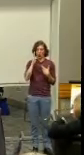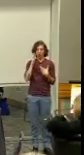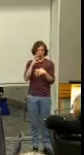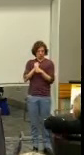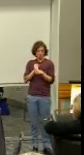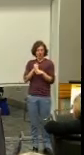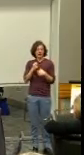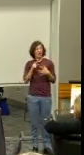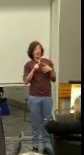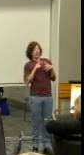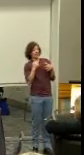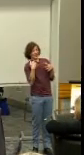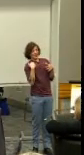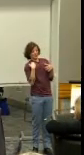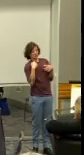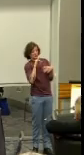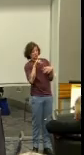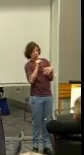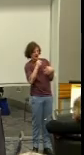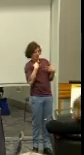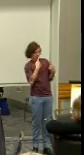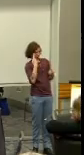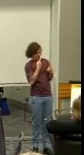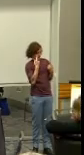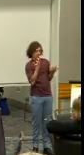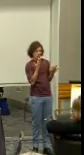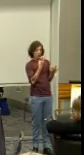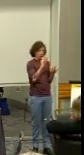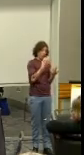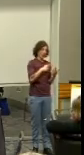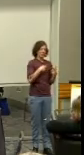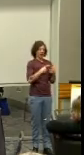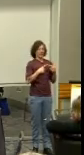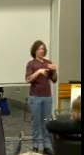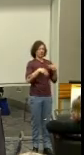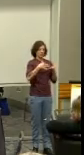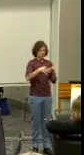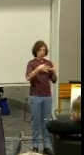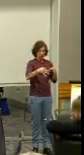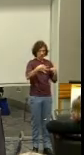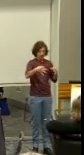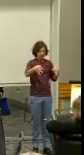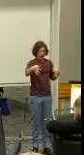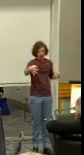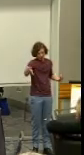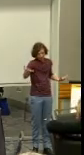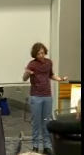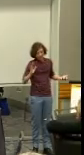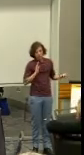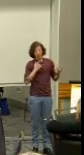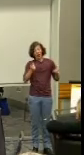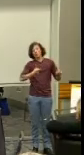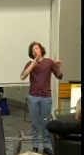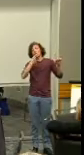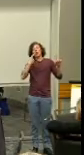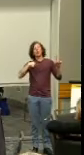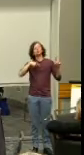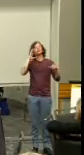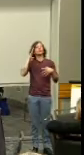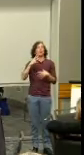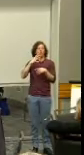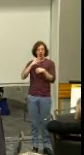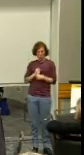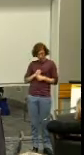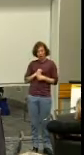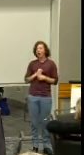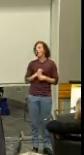about fall, but then it gets pushed back, usual stuff. So yeah, our goal is to acquire by around about Q1, Q2 of next